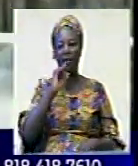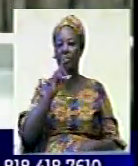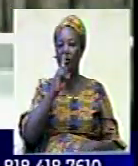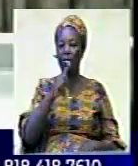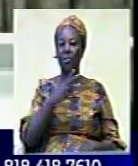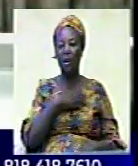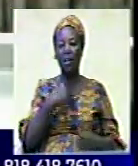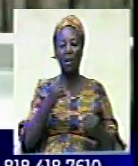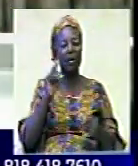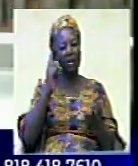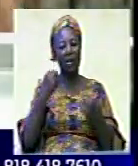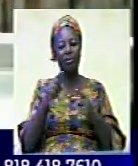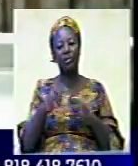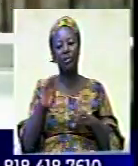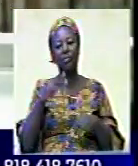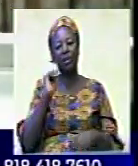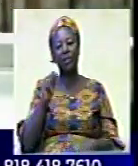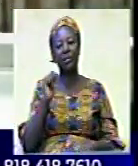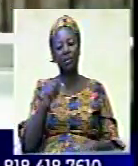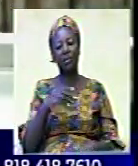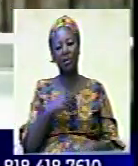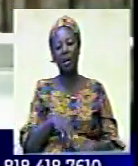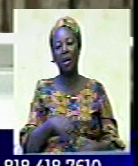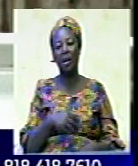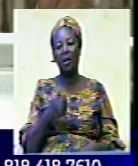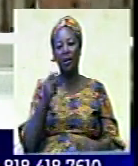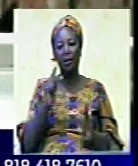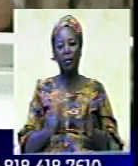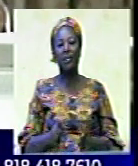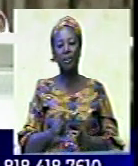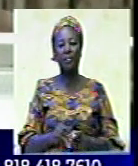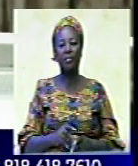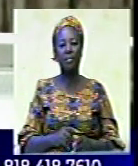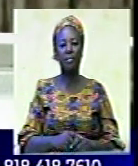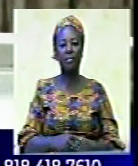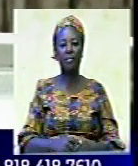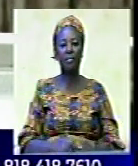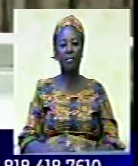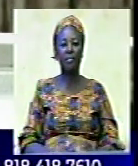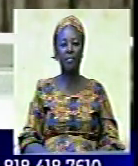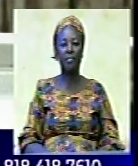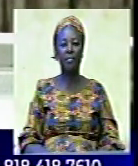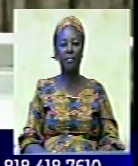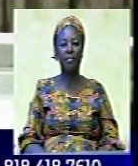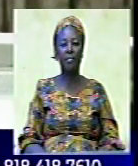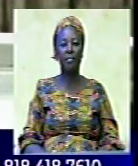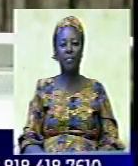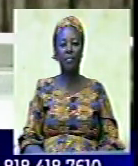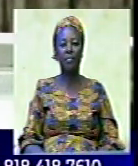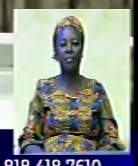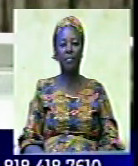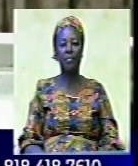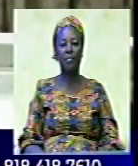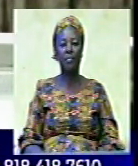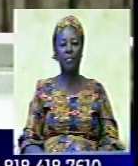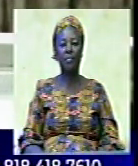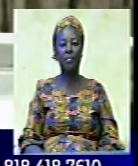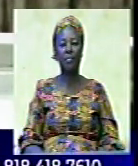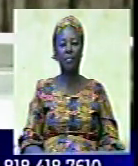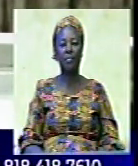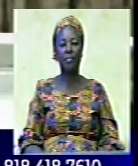sure. Now he's sure. And he came and gave testimony. Another person, please. The next testifier.